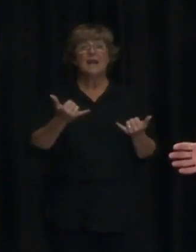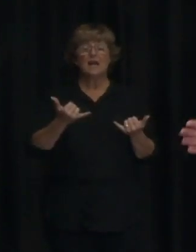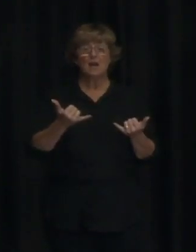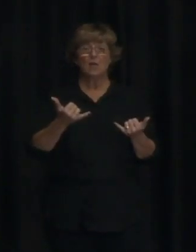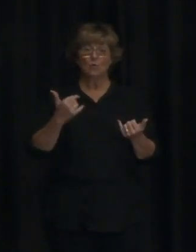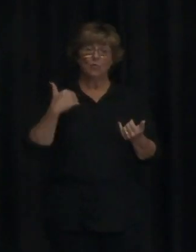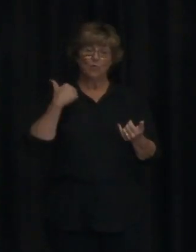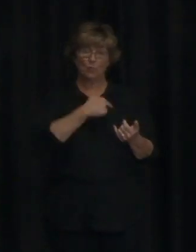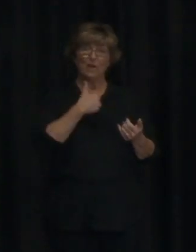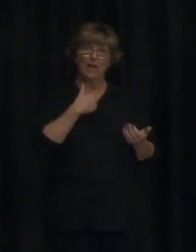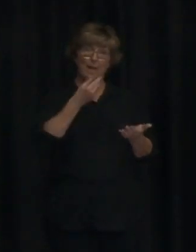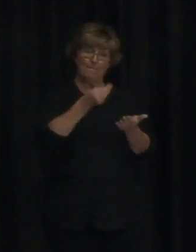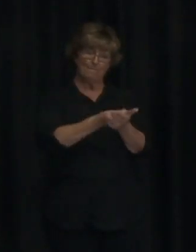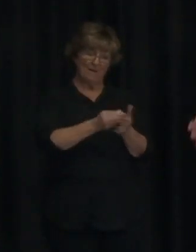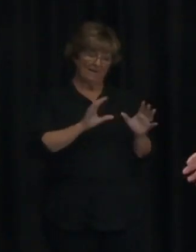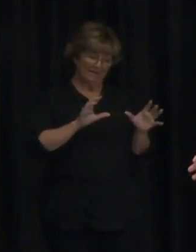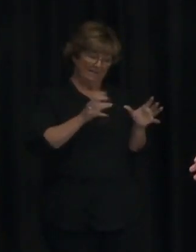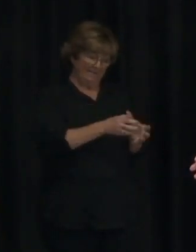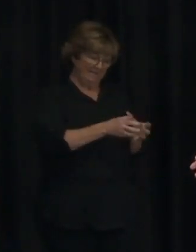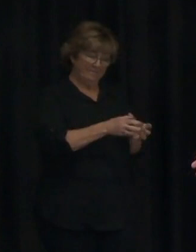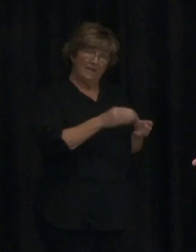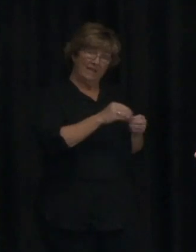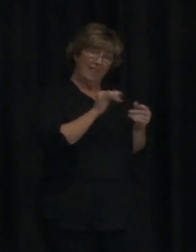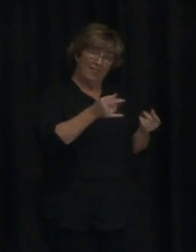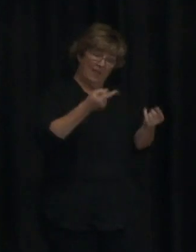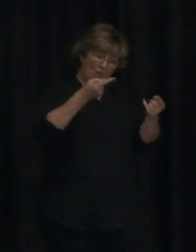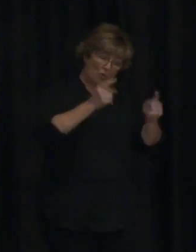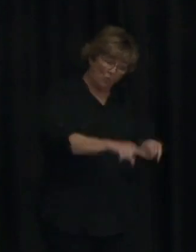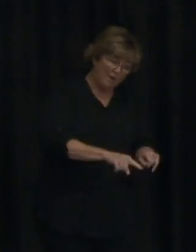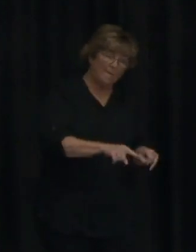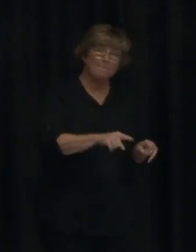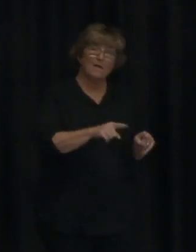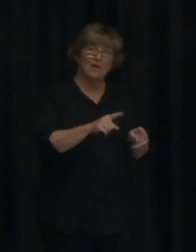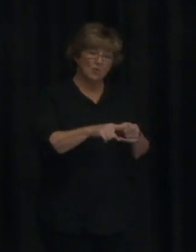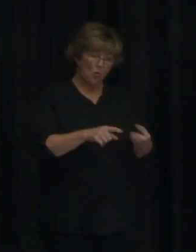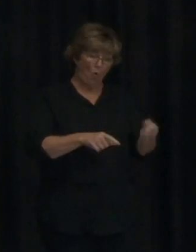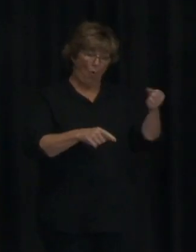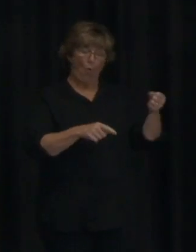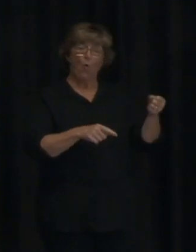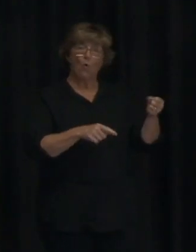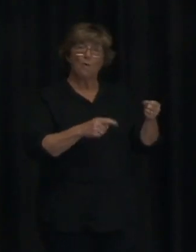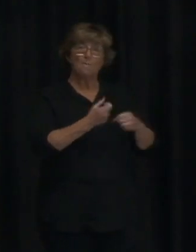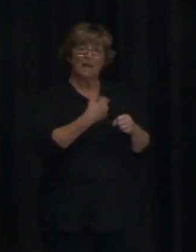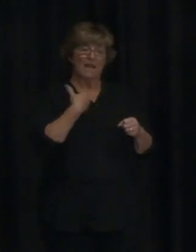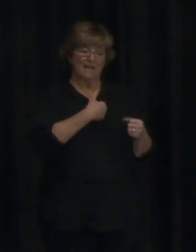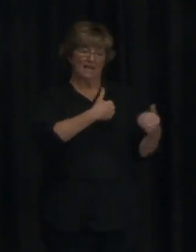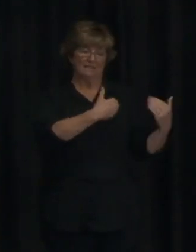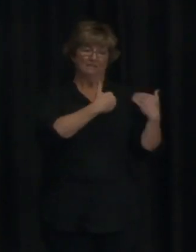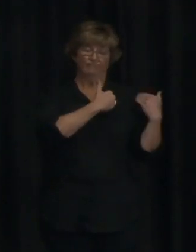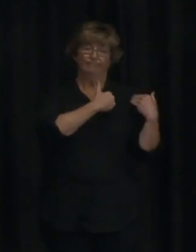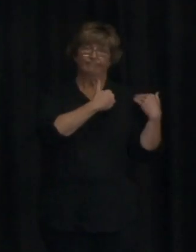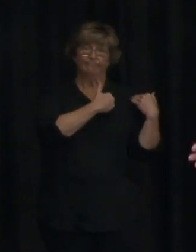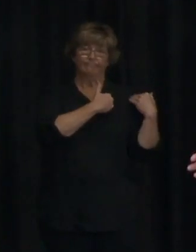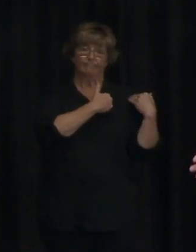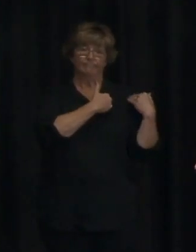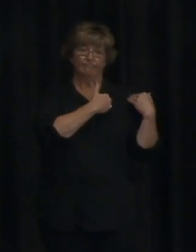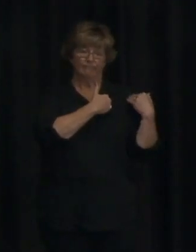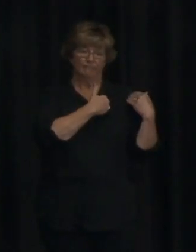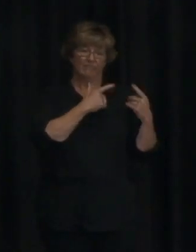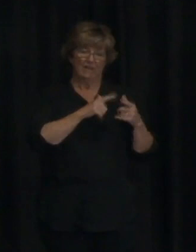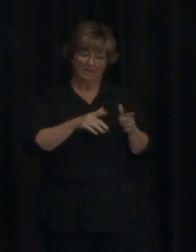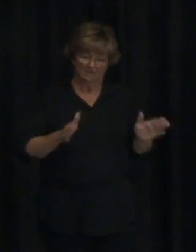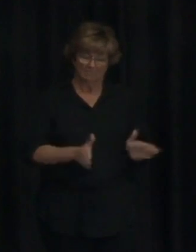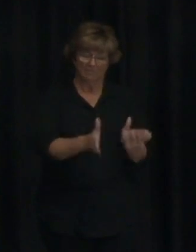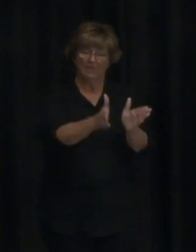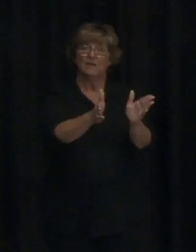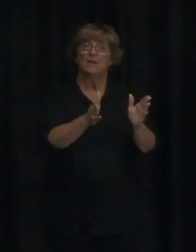aside money in this agreement to hold us to account and to enforce the efforts with